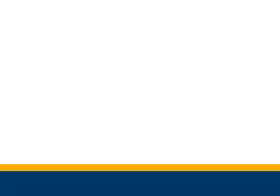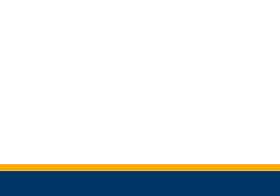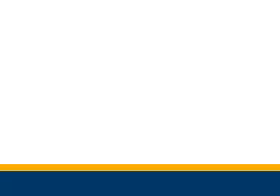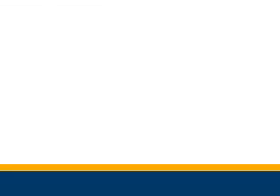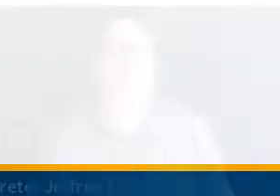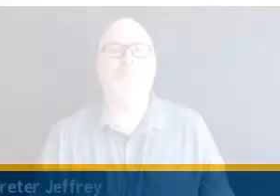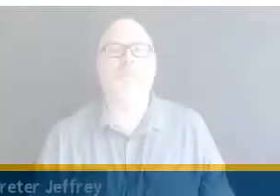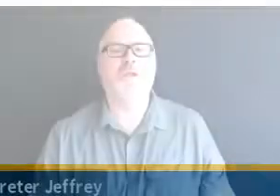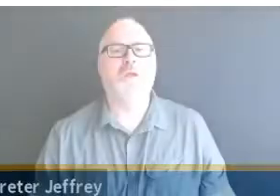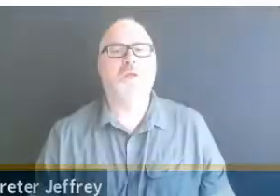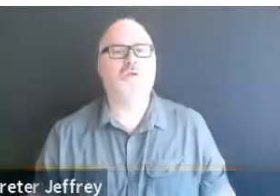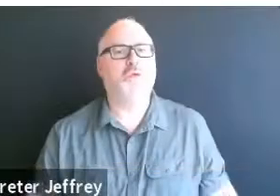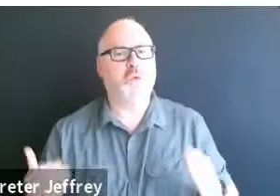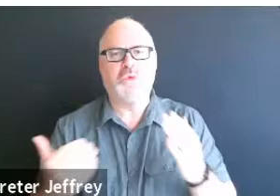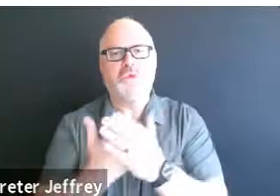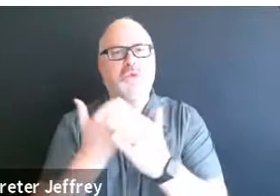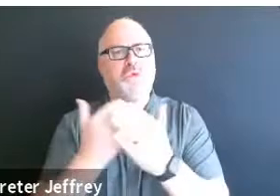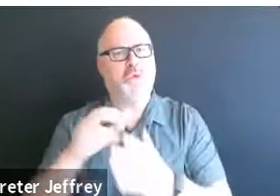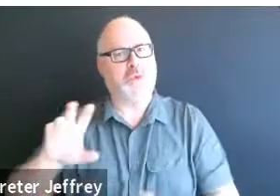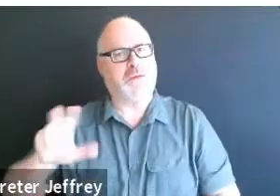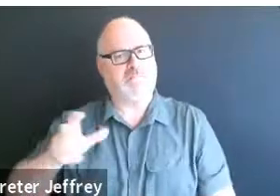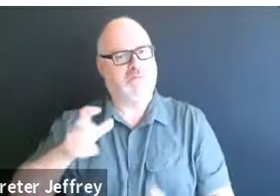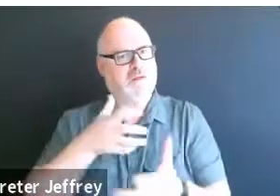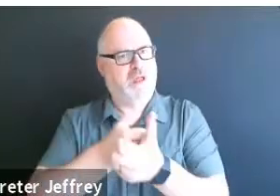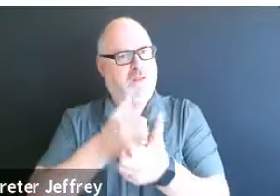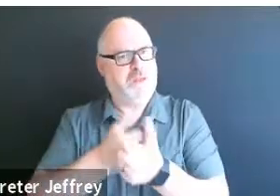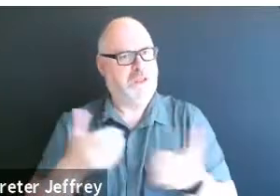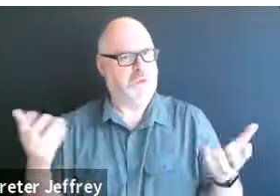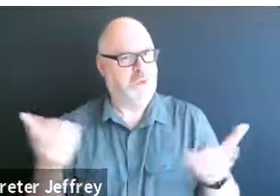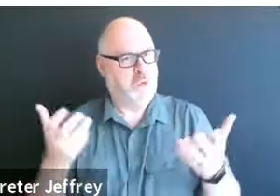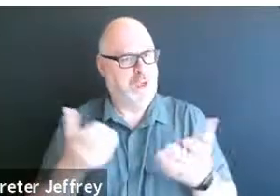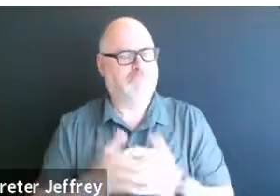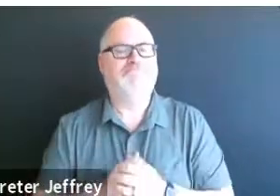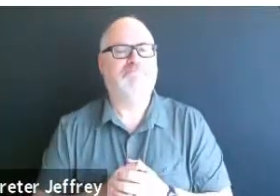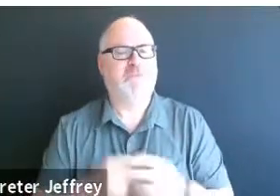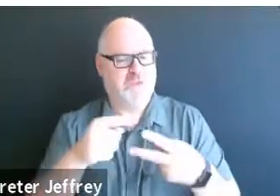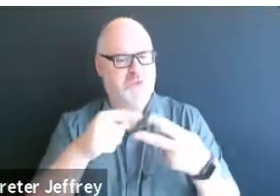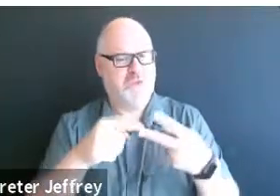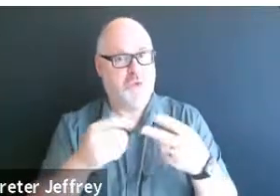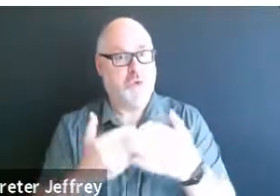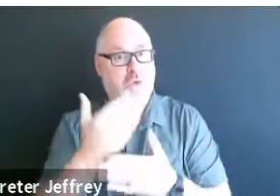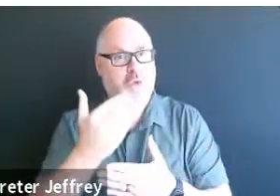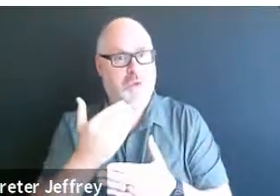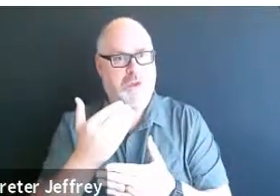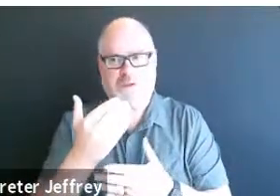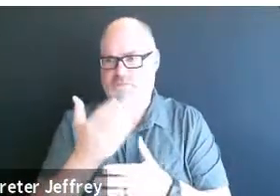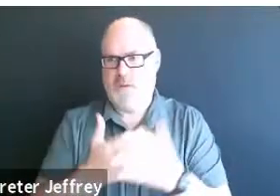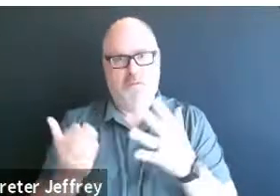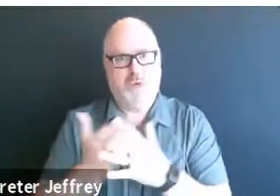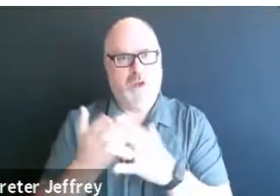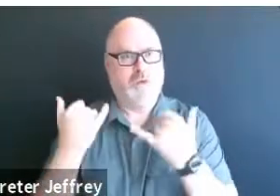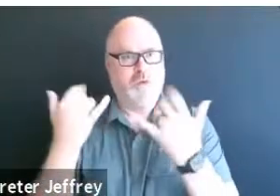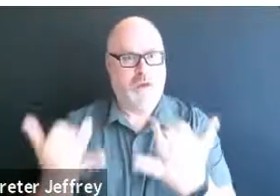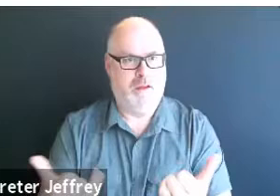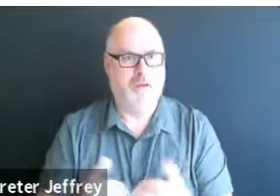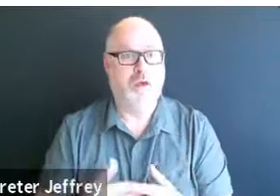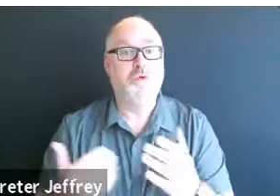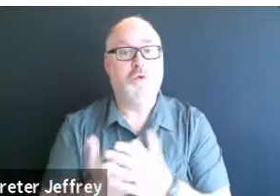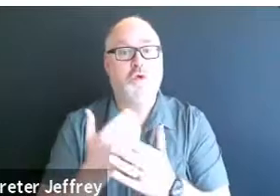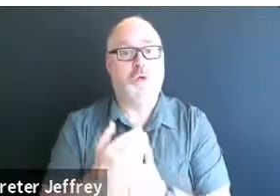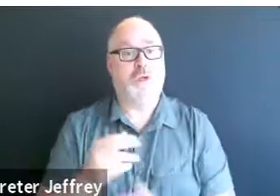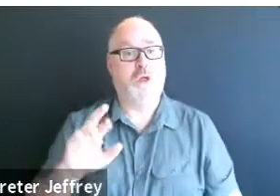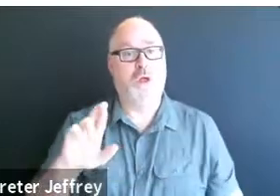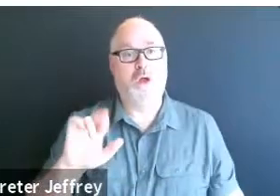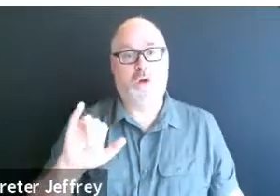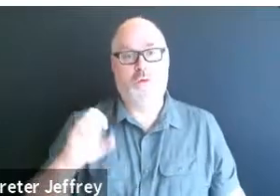So what are the new major Canvas updates? So there's been a couple since over the break. The biggest one is the new rich